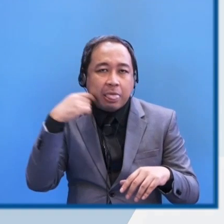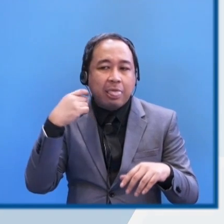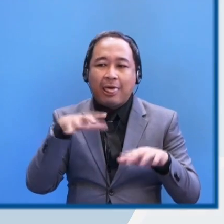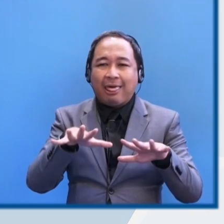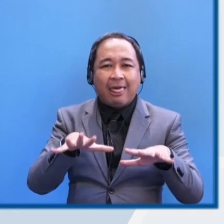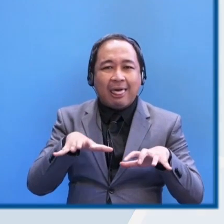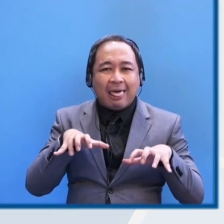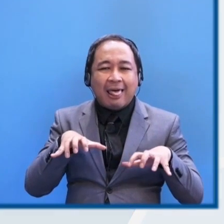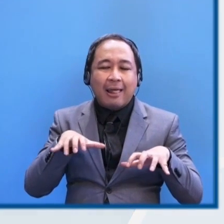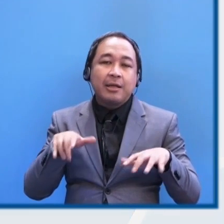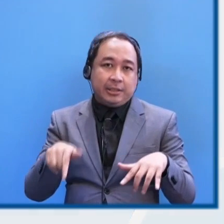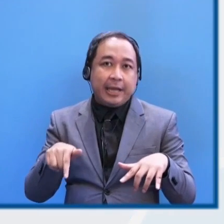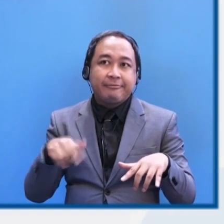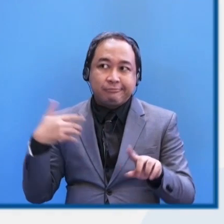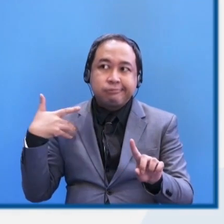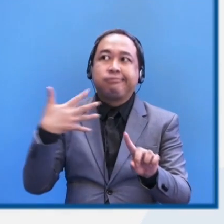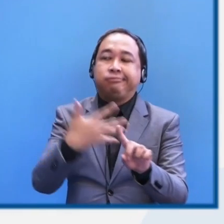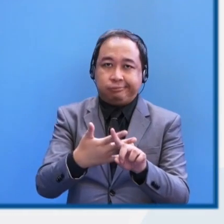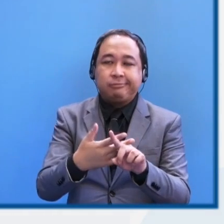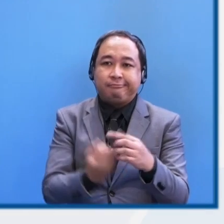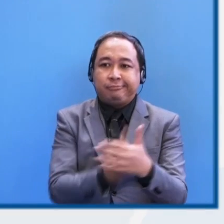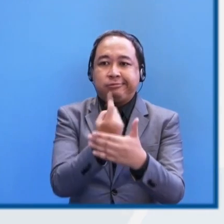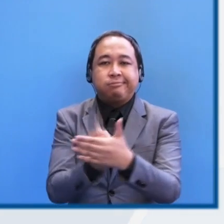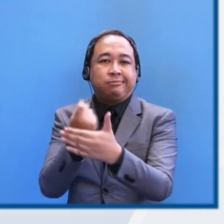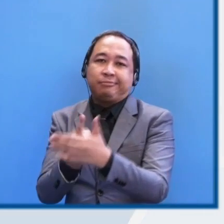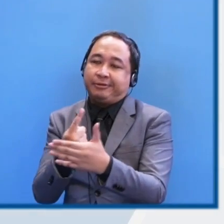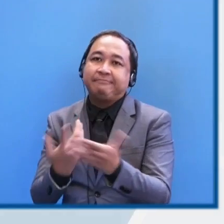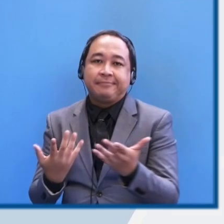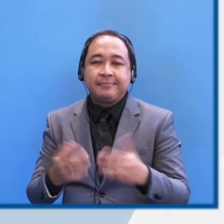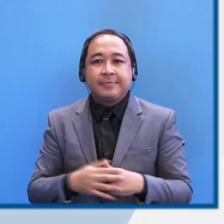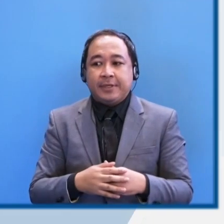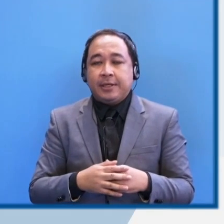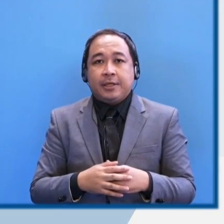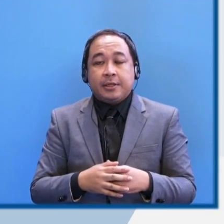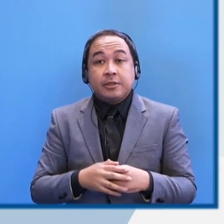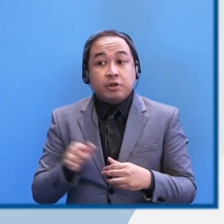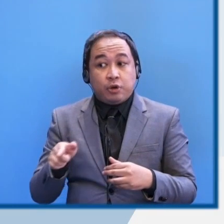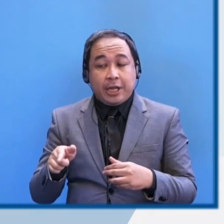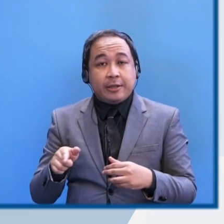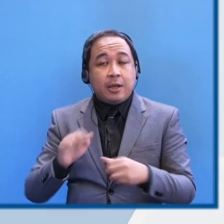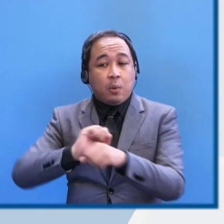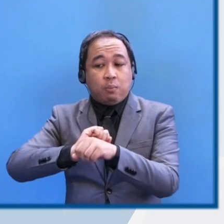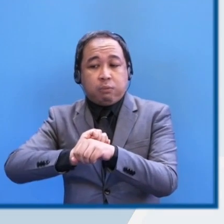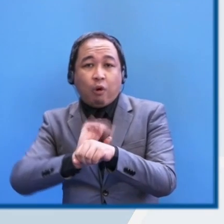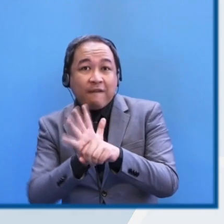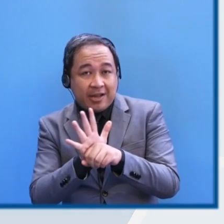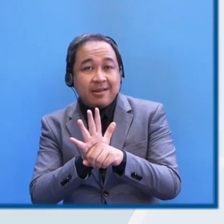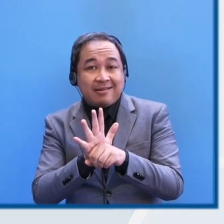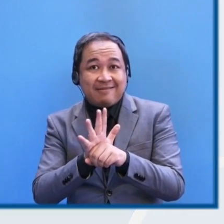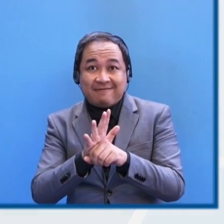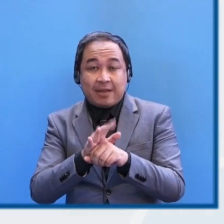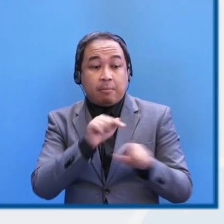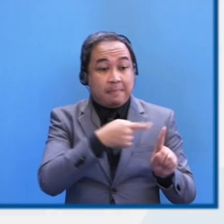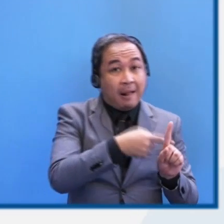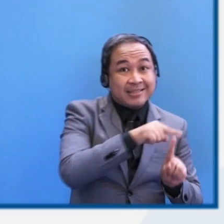recent years. Also, COVID-19 as a global pandemic, this results the loss of